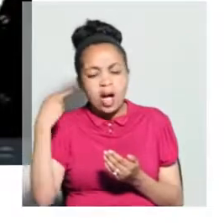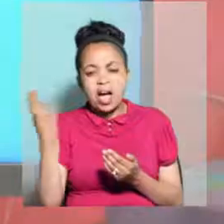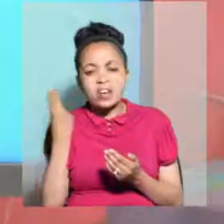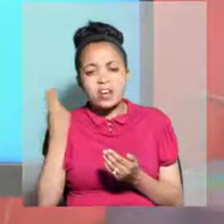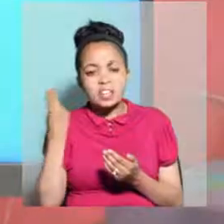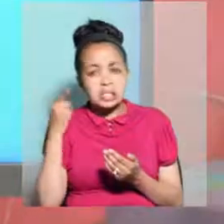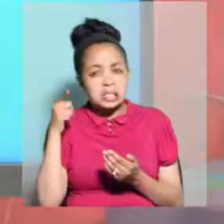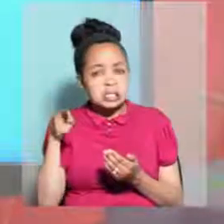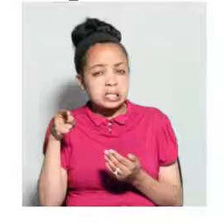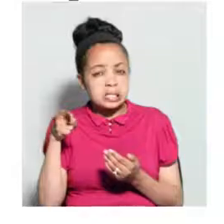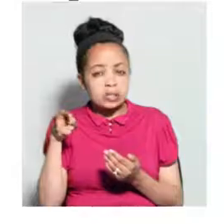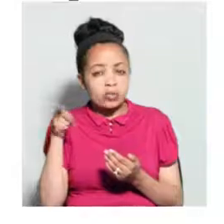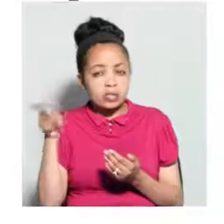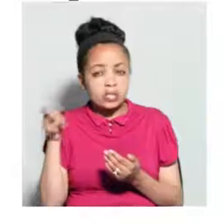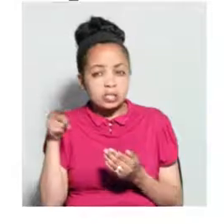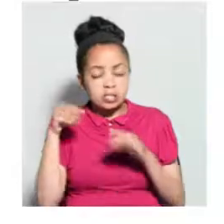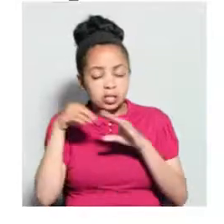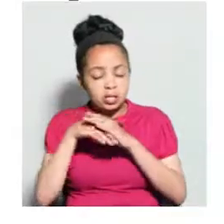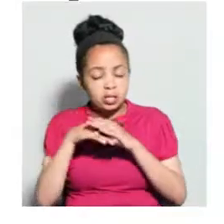for biologists in laboratory?